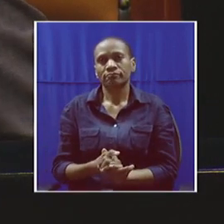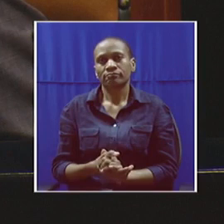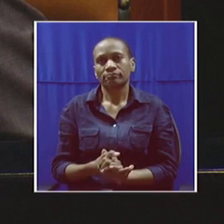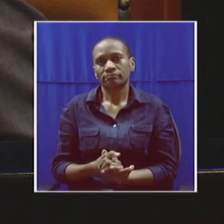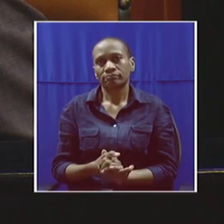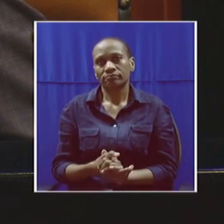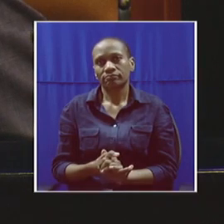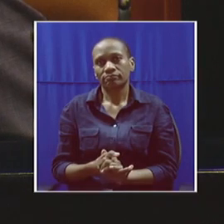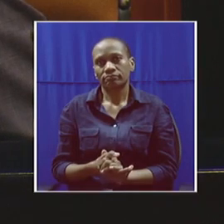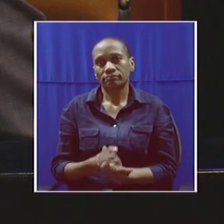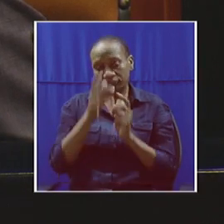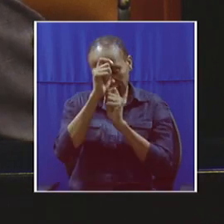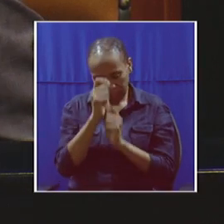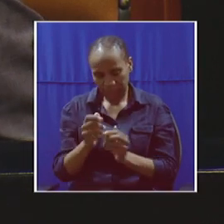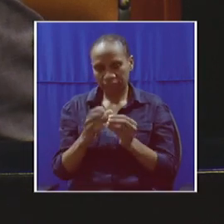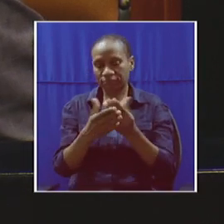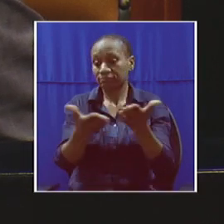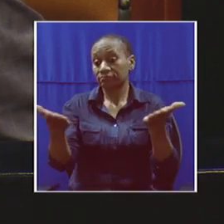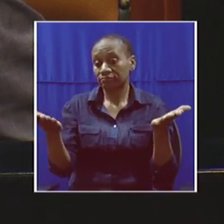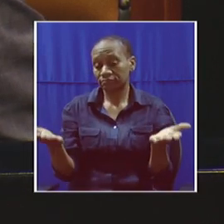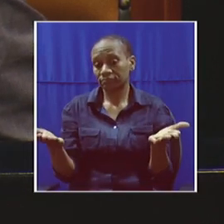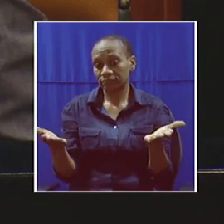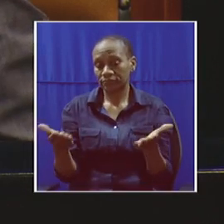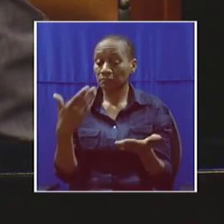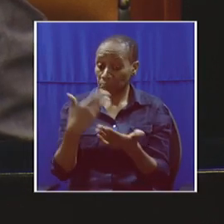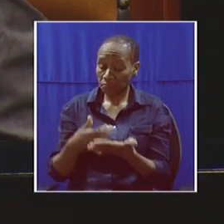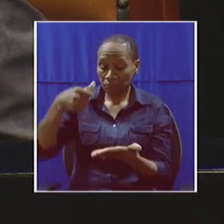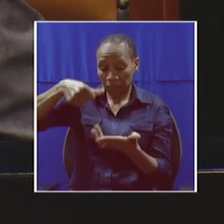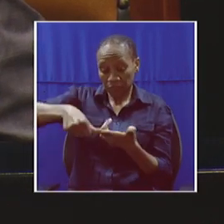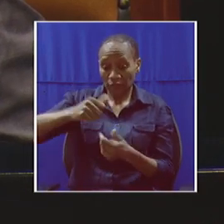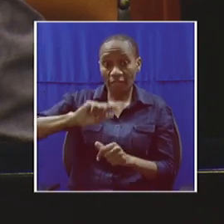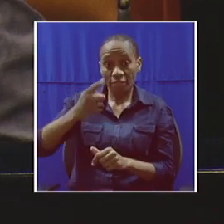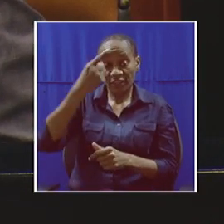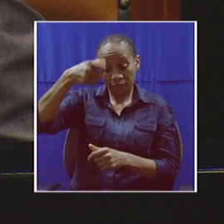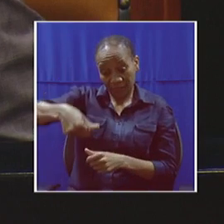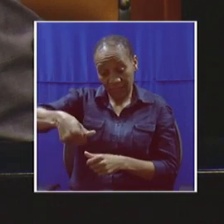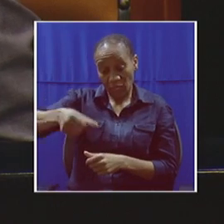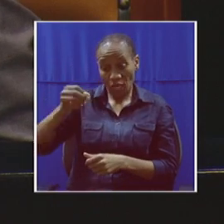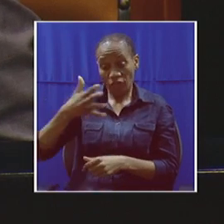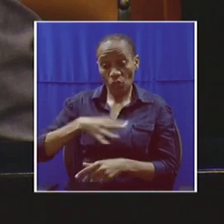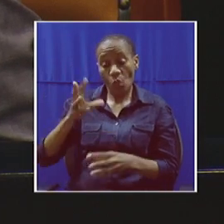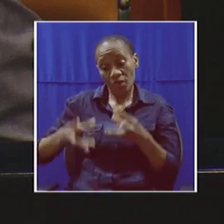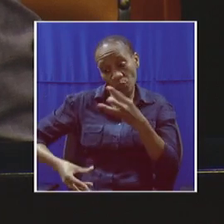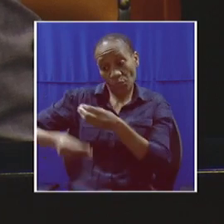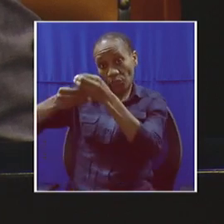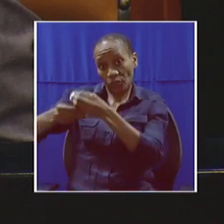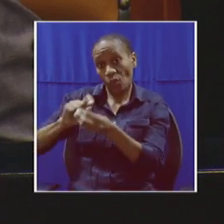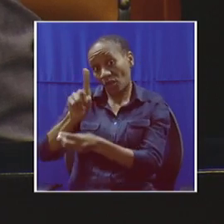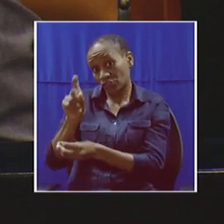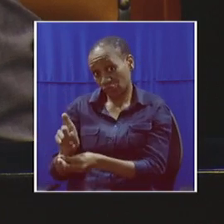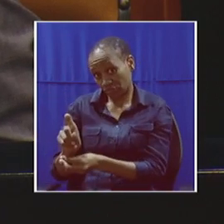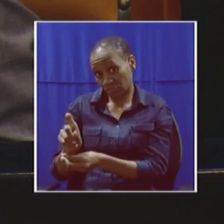order honorable members you may praise press the talk button on your desk if you wish to ask a supplementary